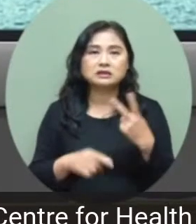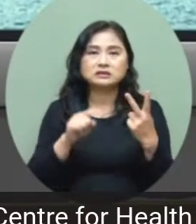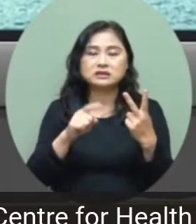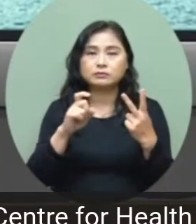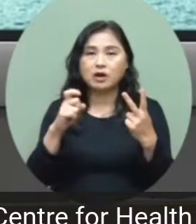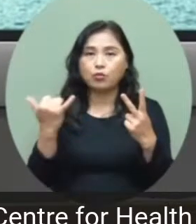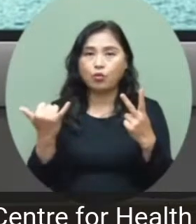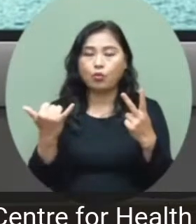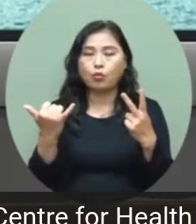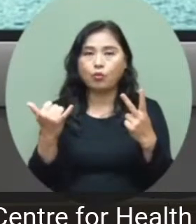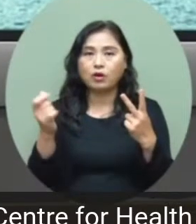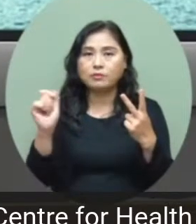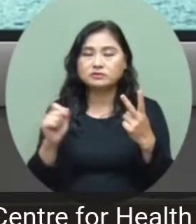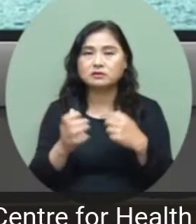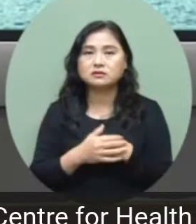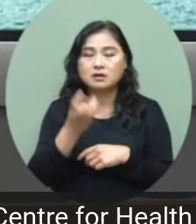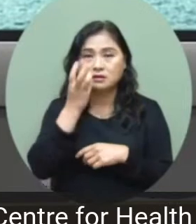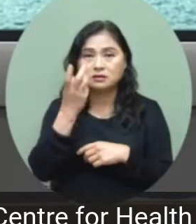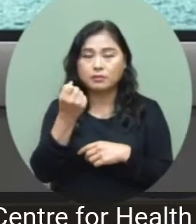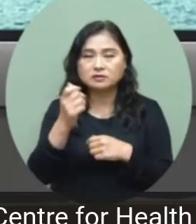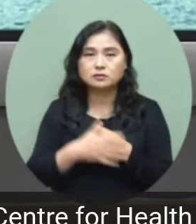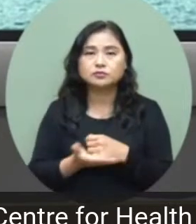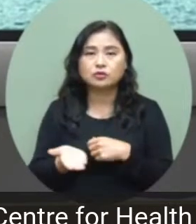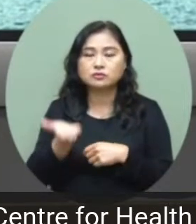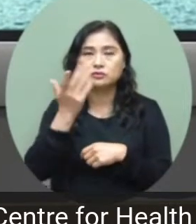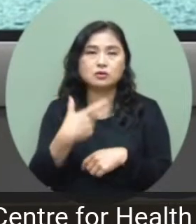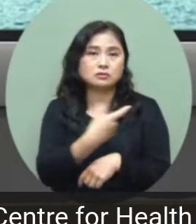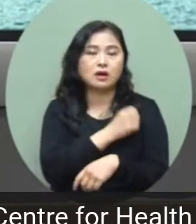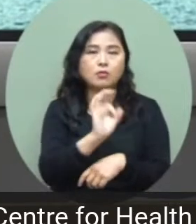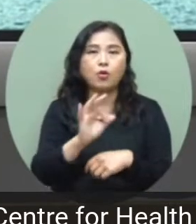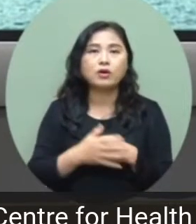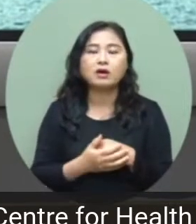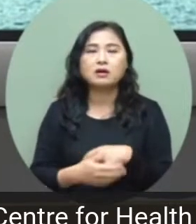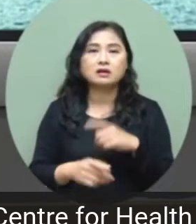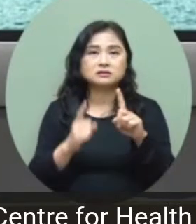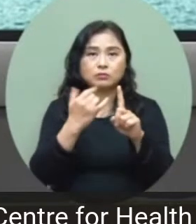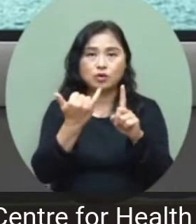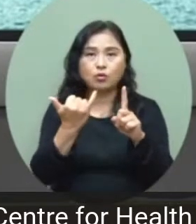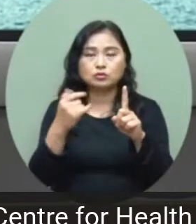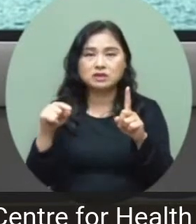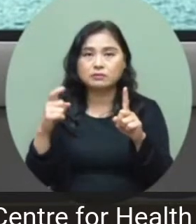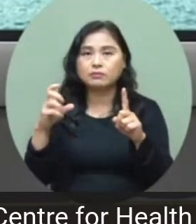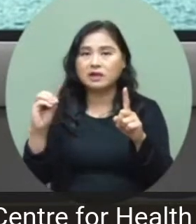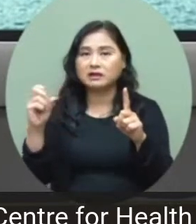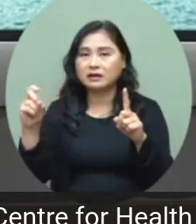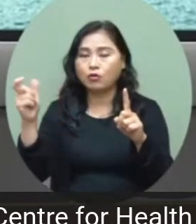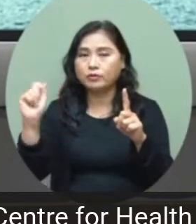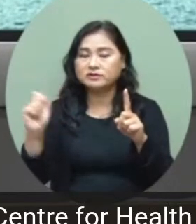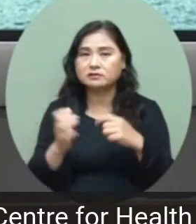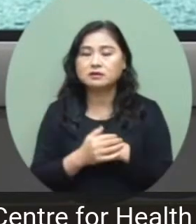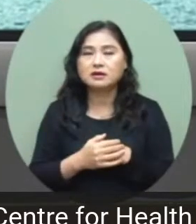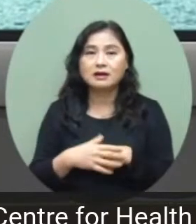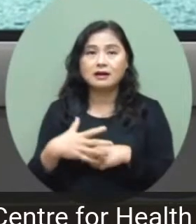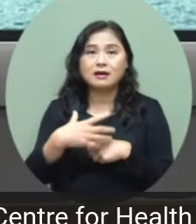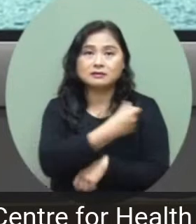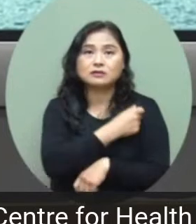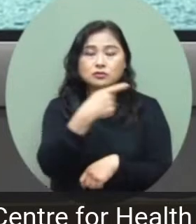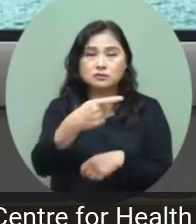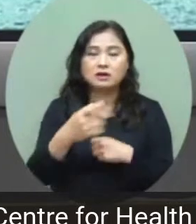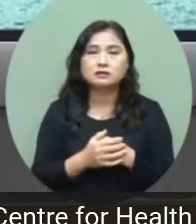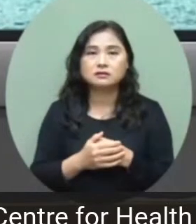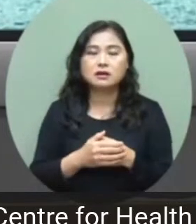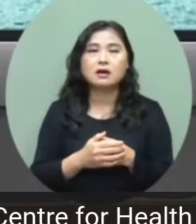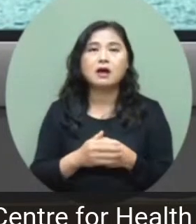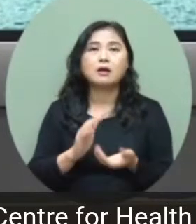Unvaccinated, 2.96%. Those above the age of 80 unvaccinated, 16.09%. Those with